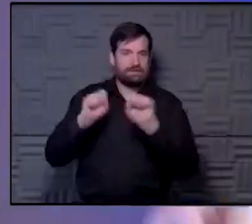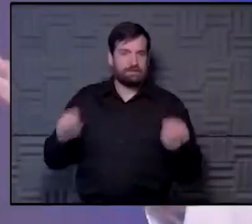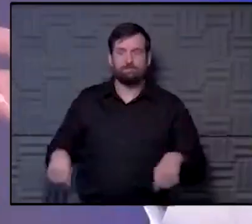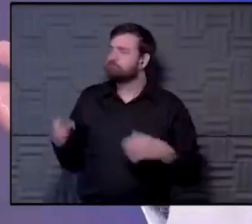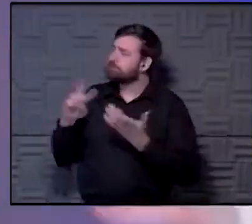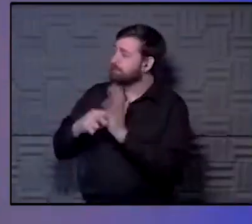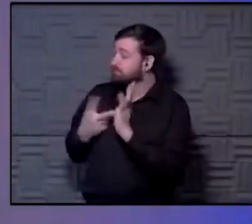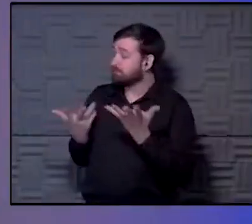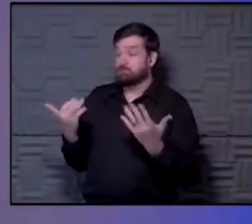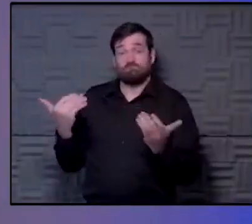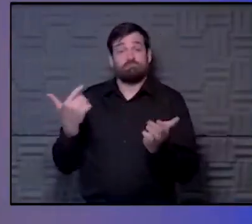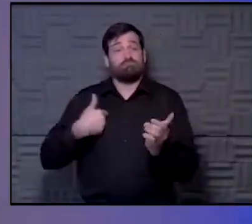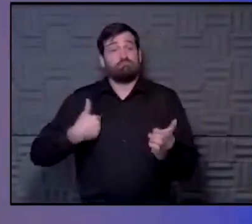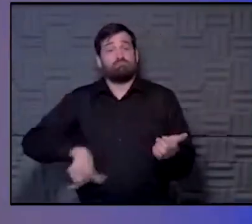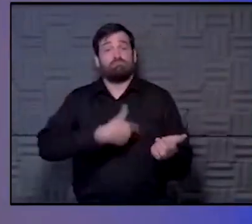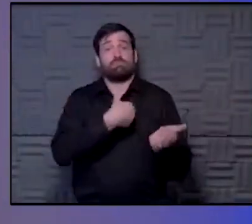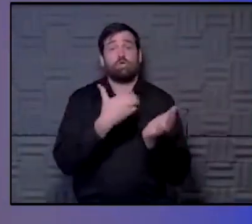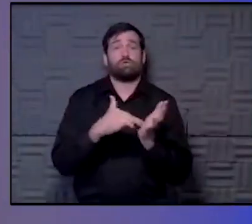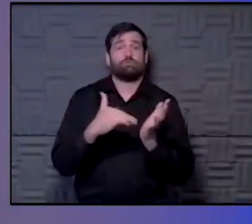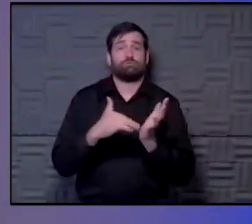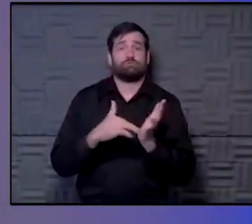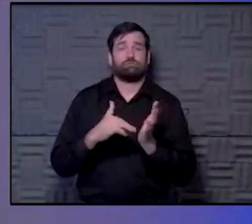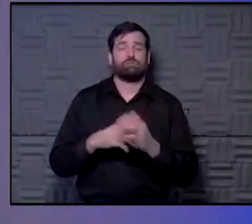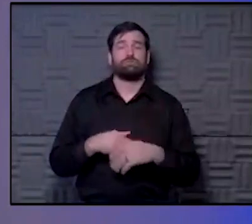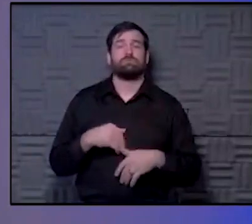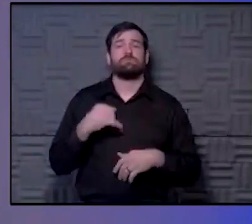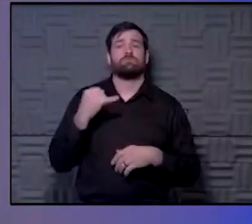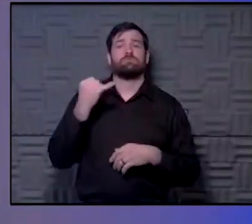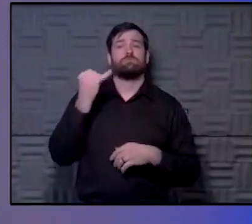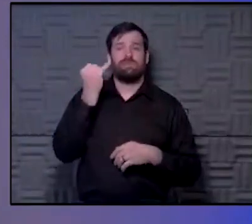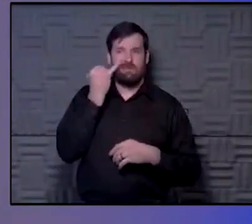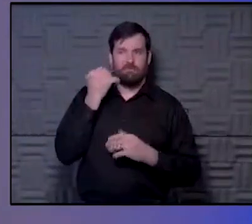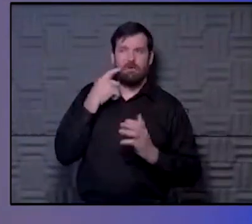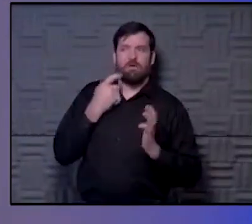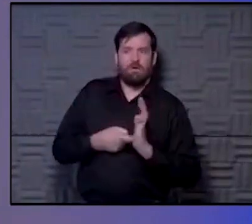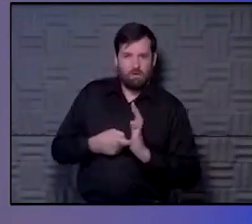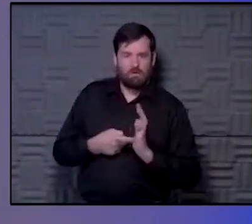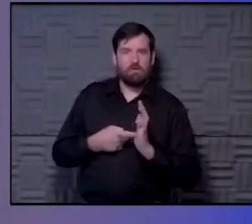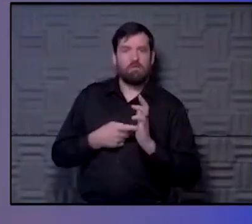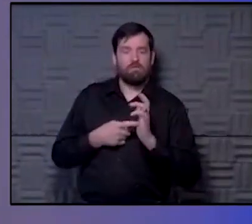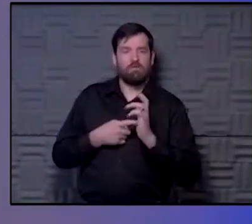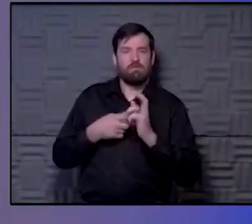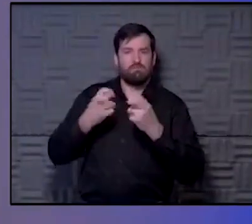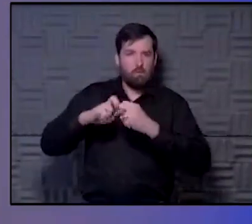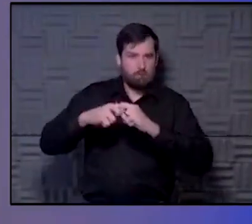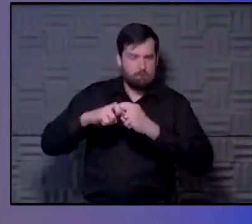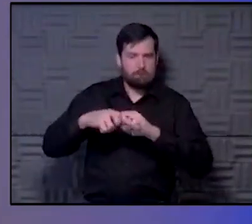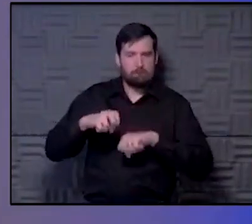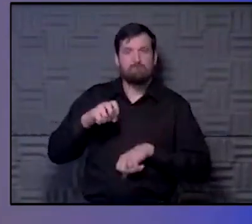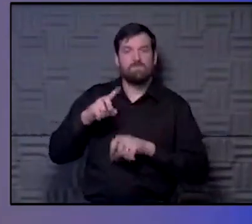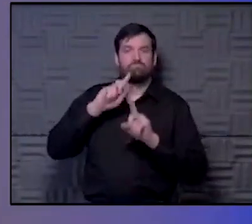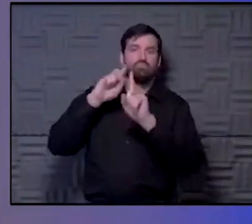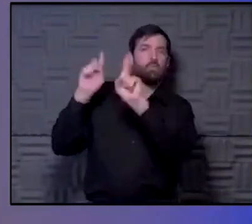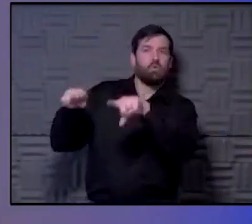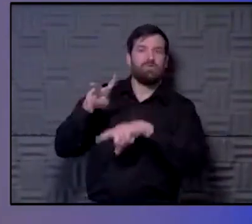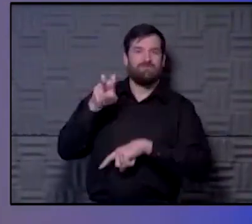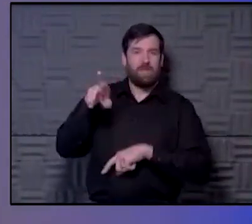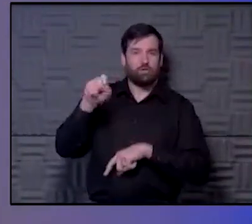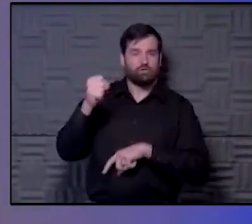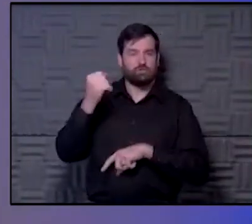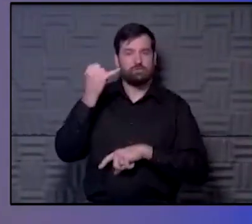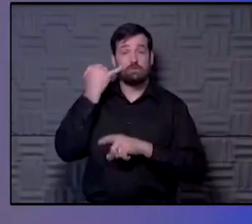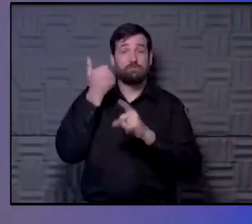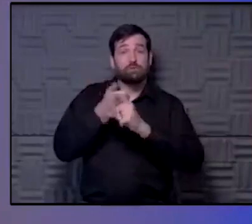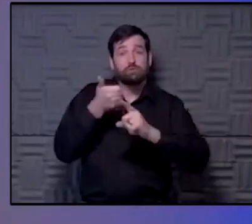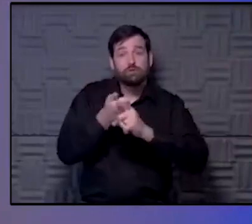Well, physicians like us, if we heard about an adverse event, would report that to VAERS. You could report if your relative or